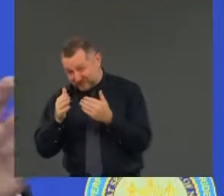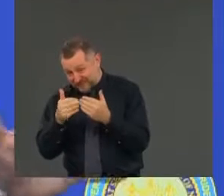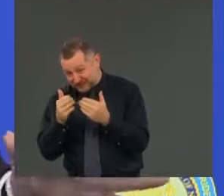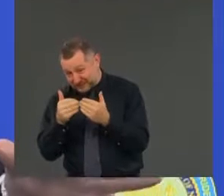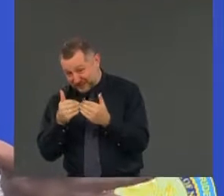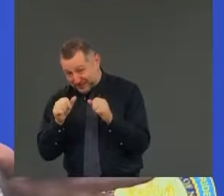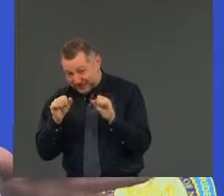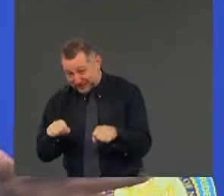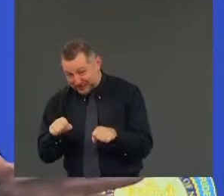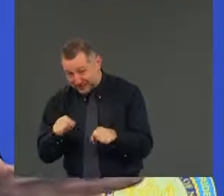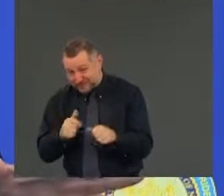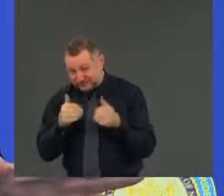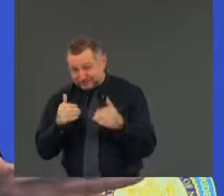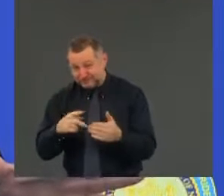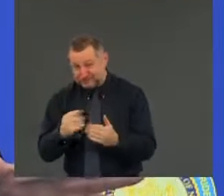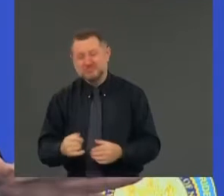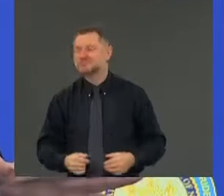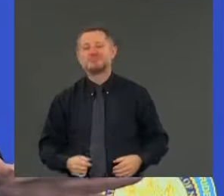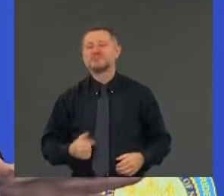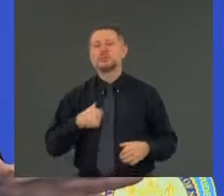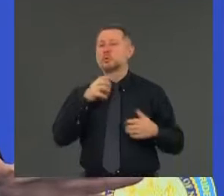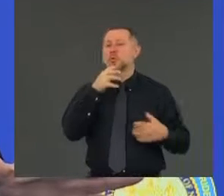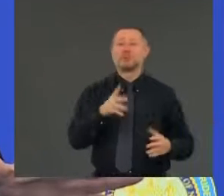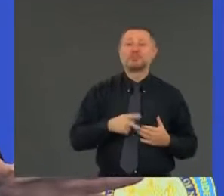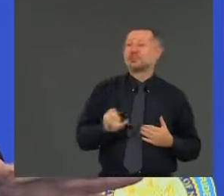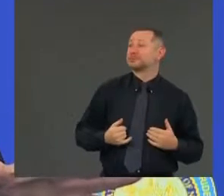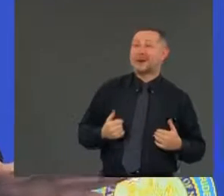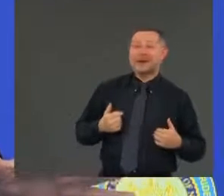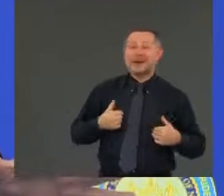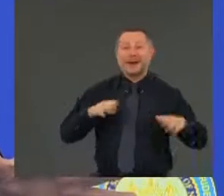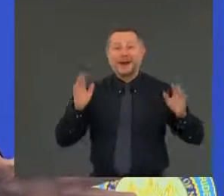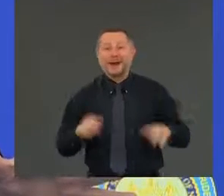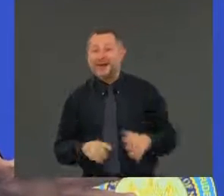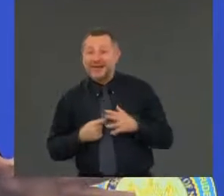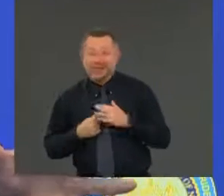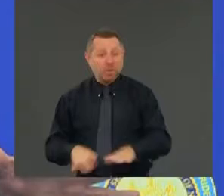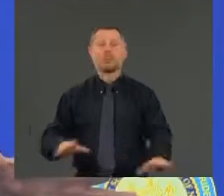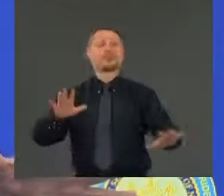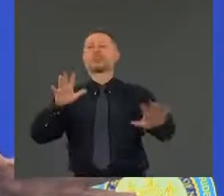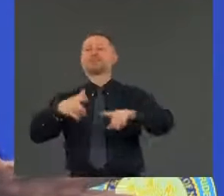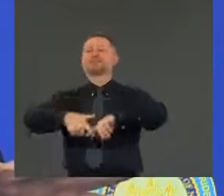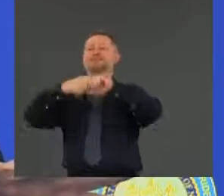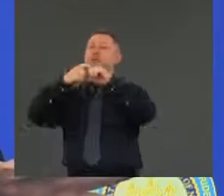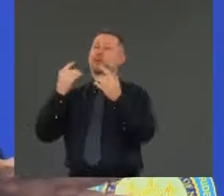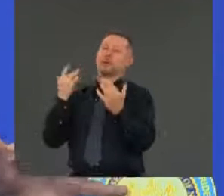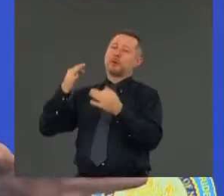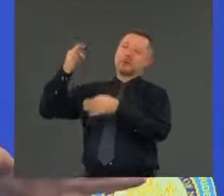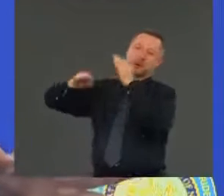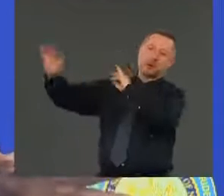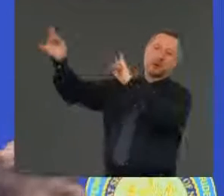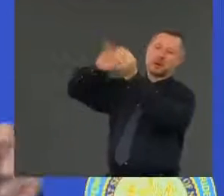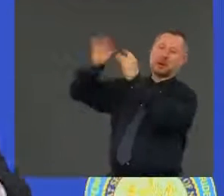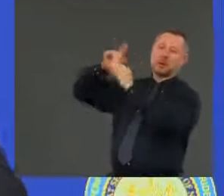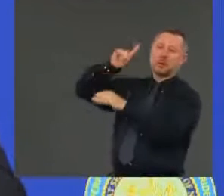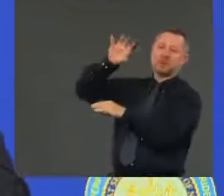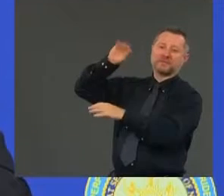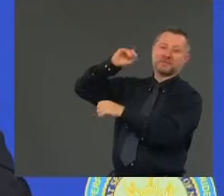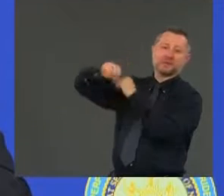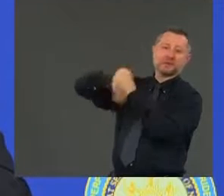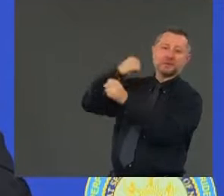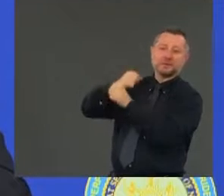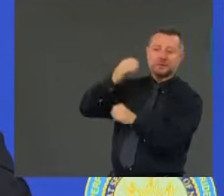I don't want a project that's going to be in court for 150 years and that gets kicked down the can down the